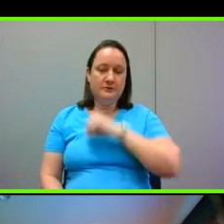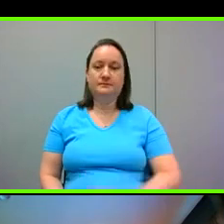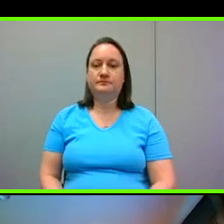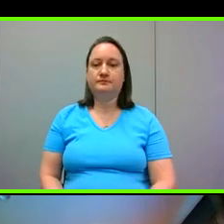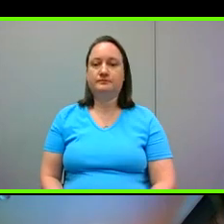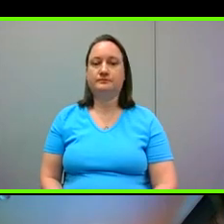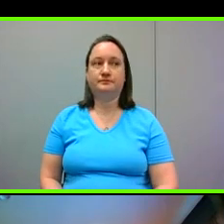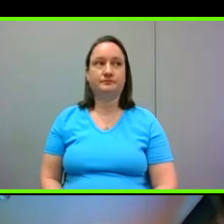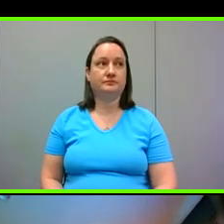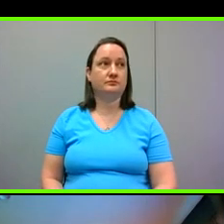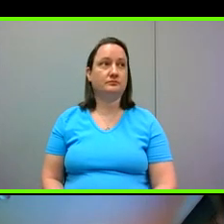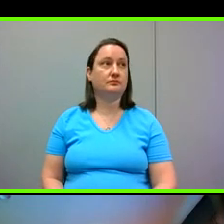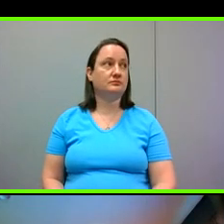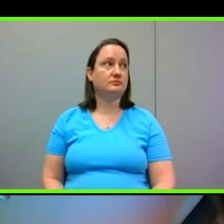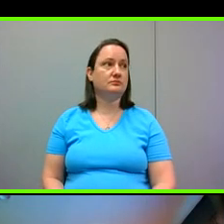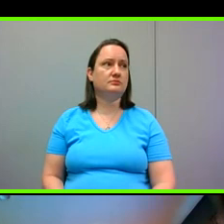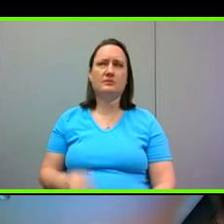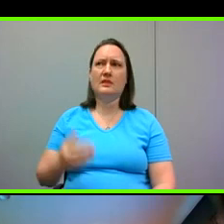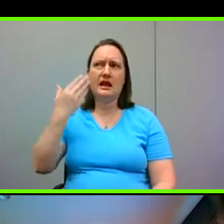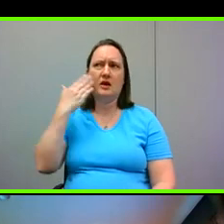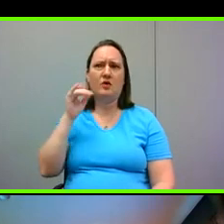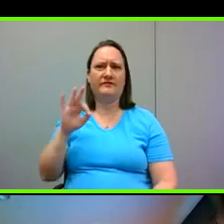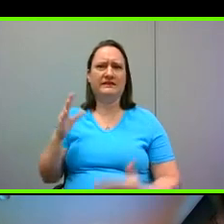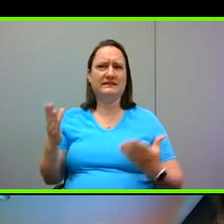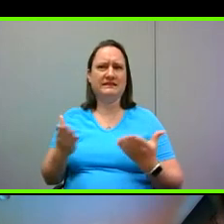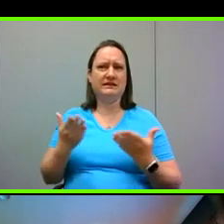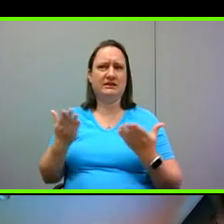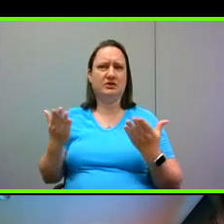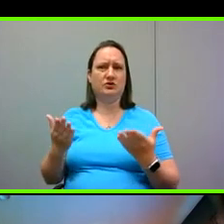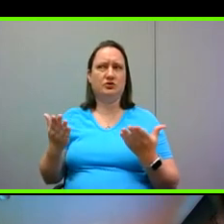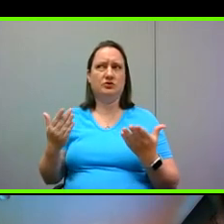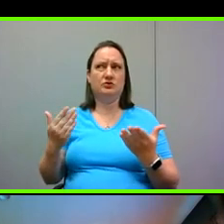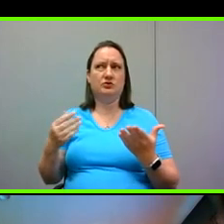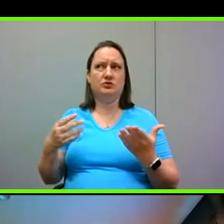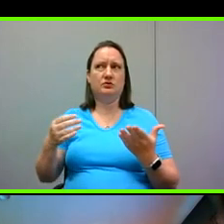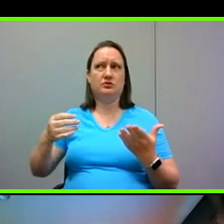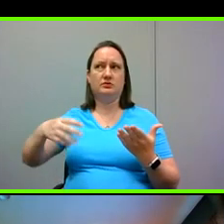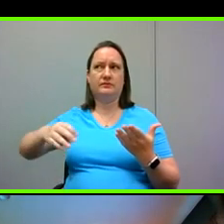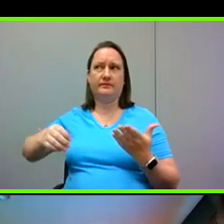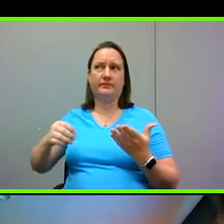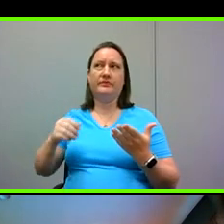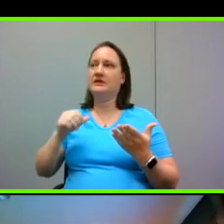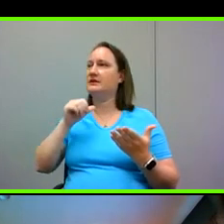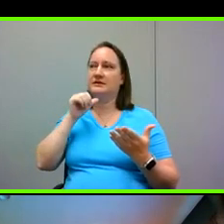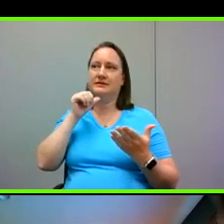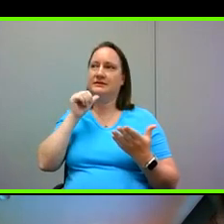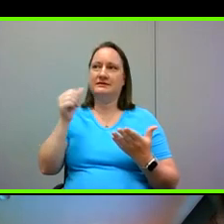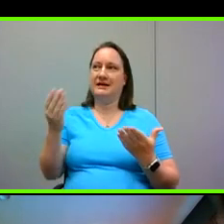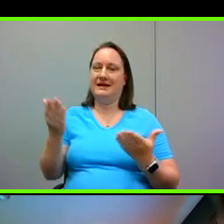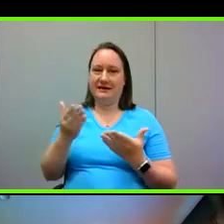Let me make sure. I had him checked and now I have him unchecked. He's not